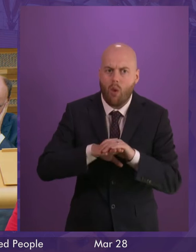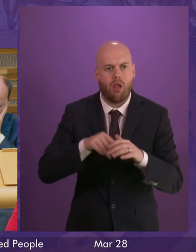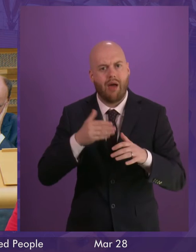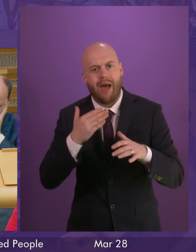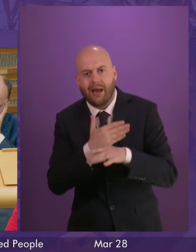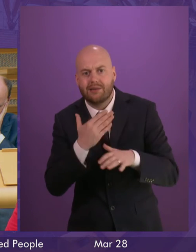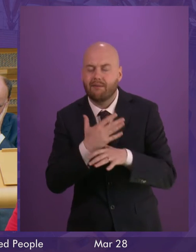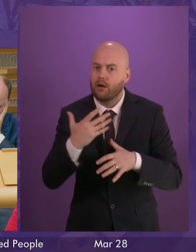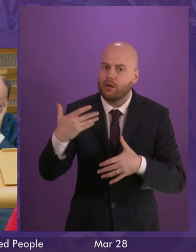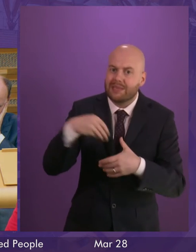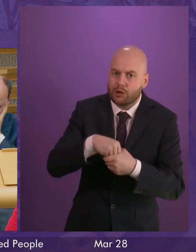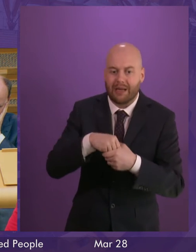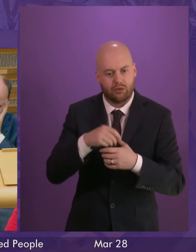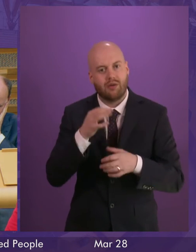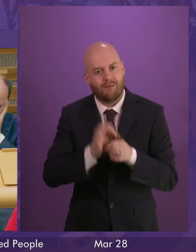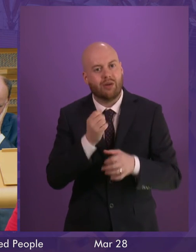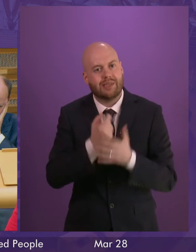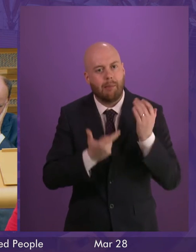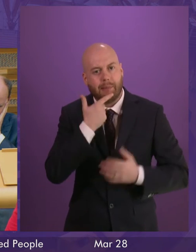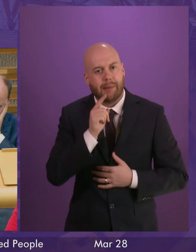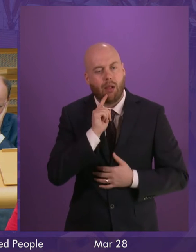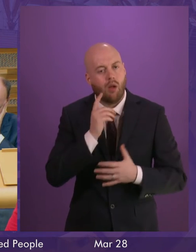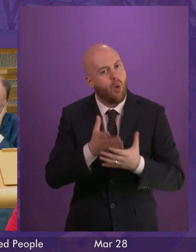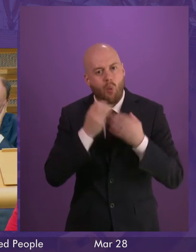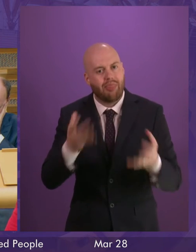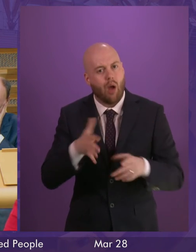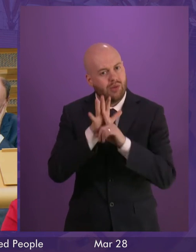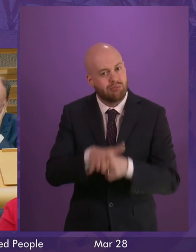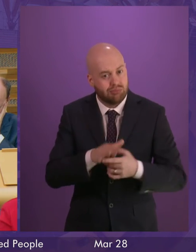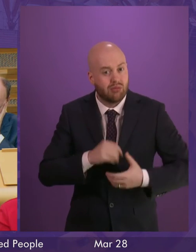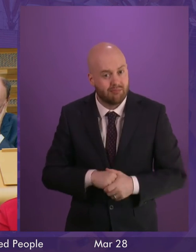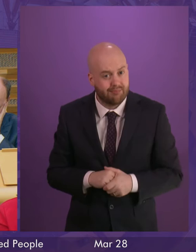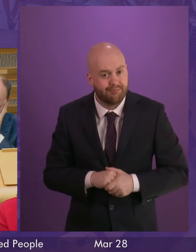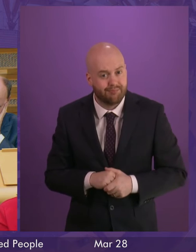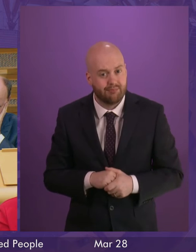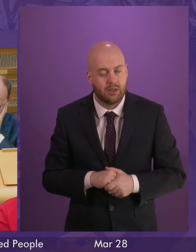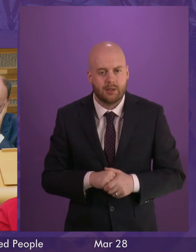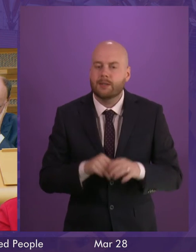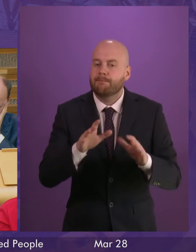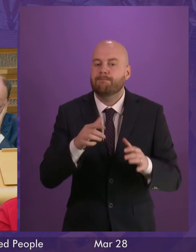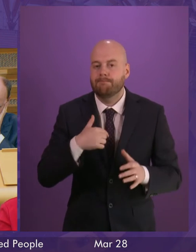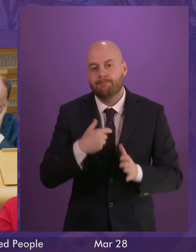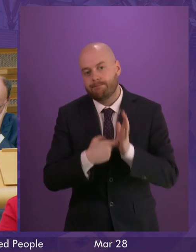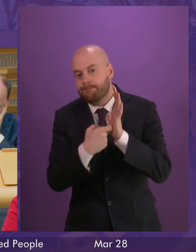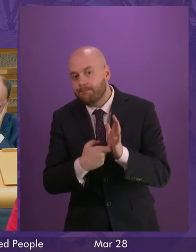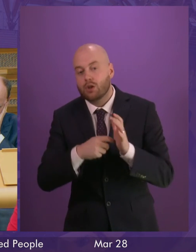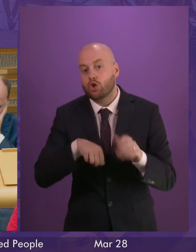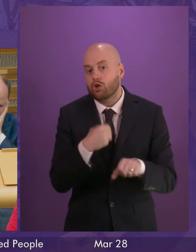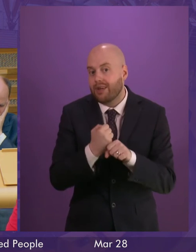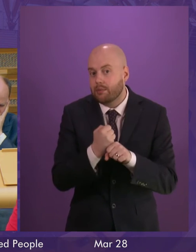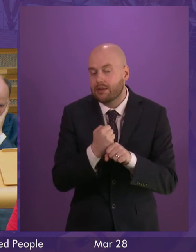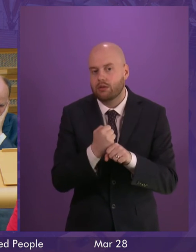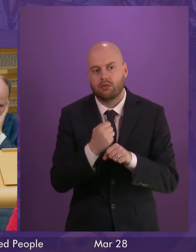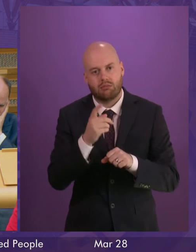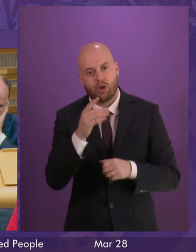life, free from stigma and discrimination. Can I gently suggest to the Scottish Government that drafting a plan is the